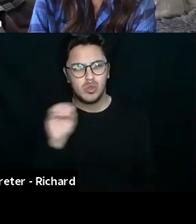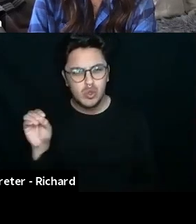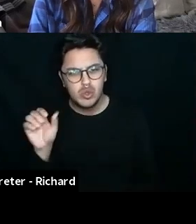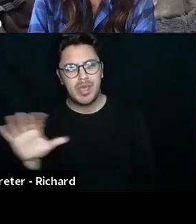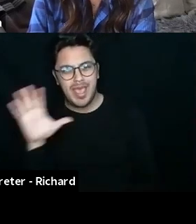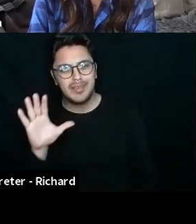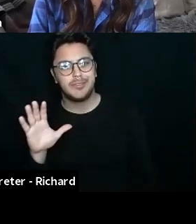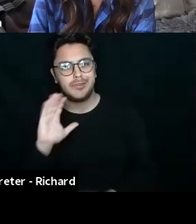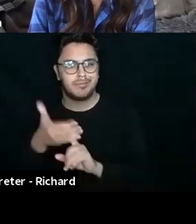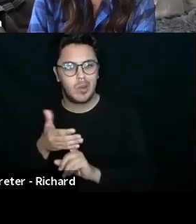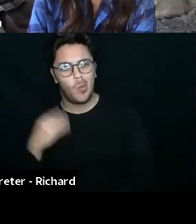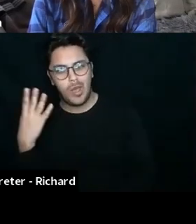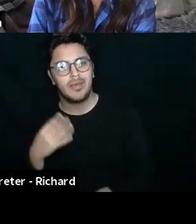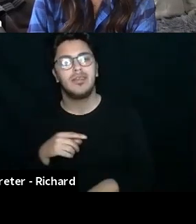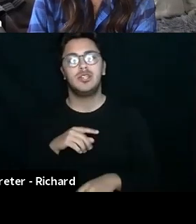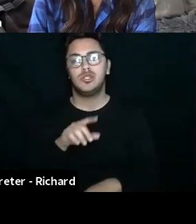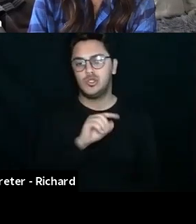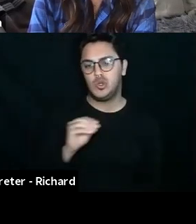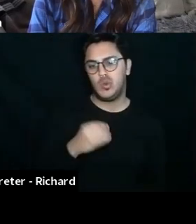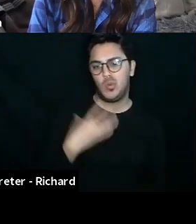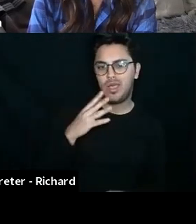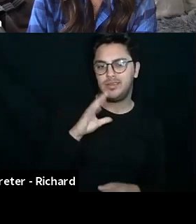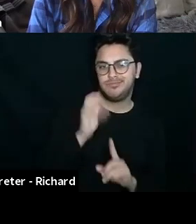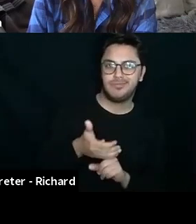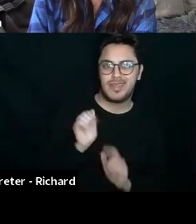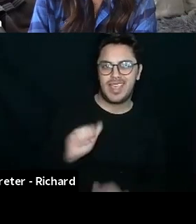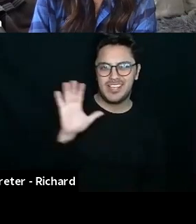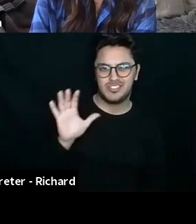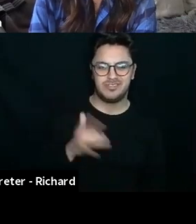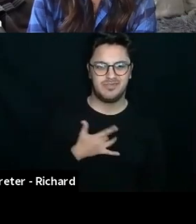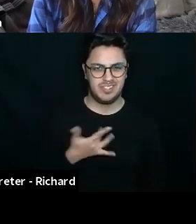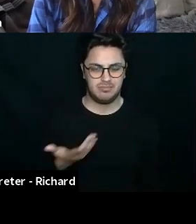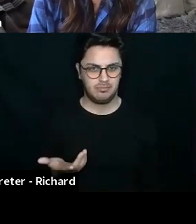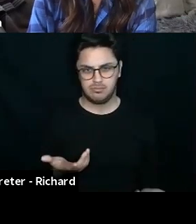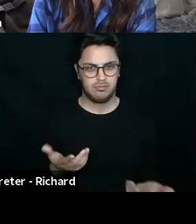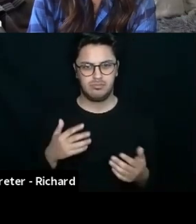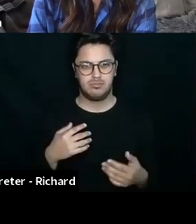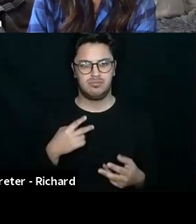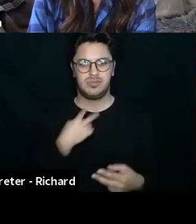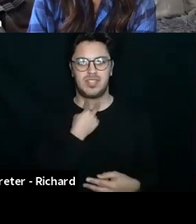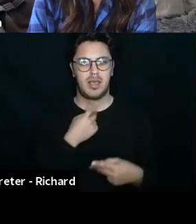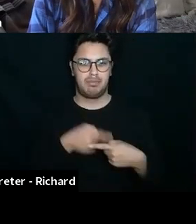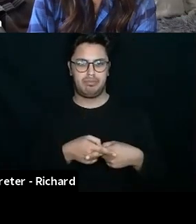some people would say, you're too white to play Asian. And then you just be kind of stuck in the middle. And then,